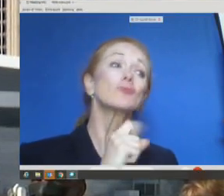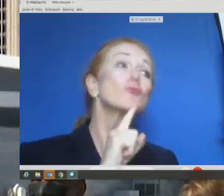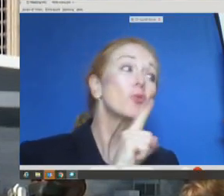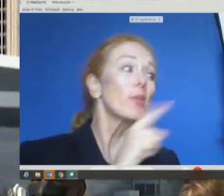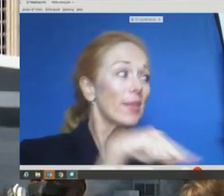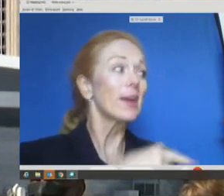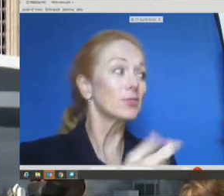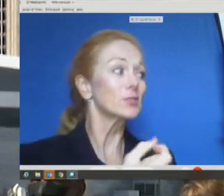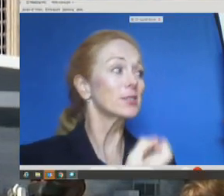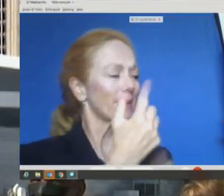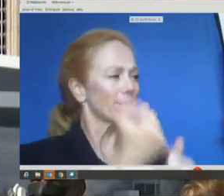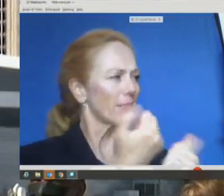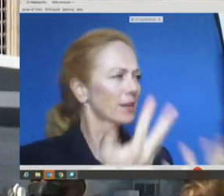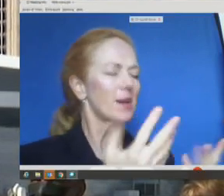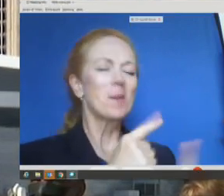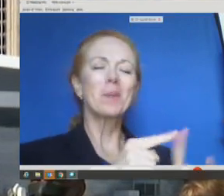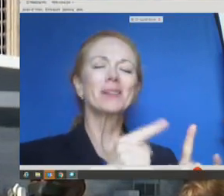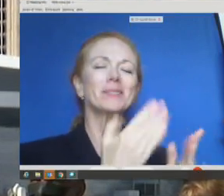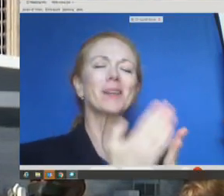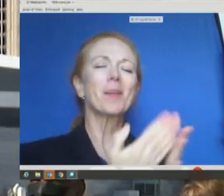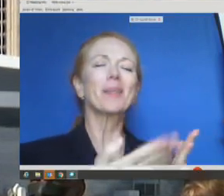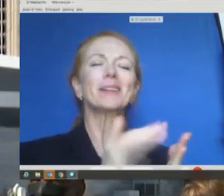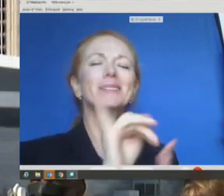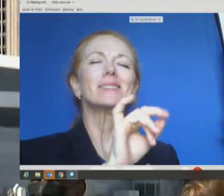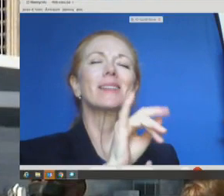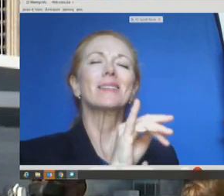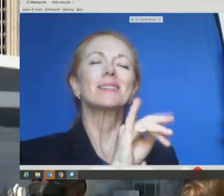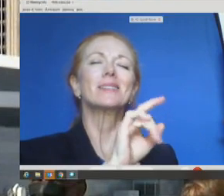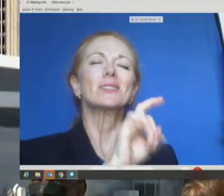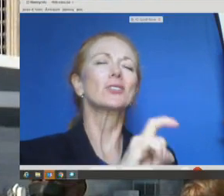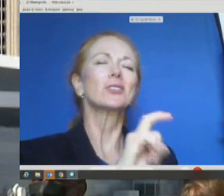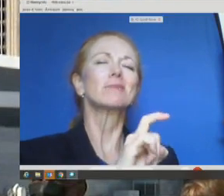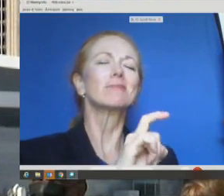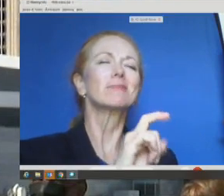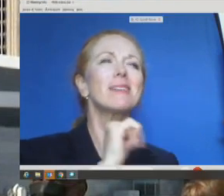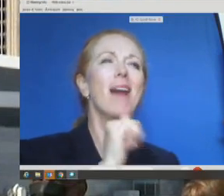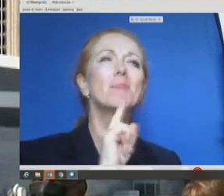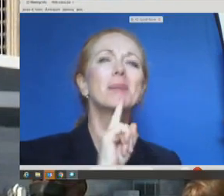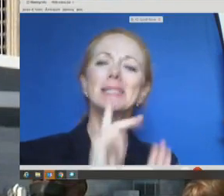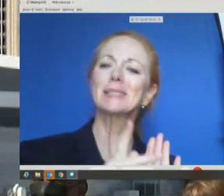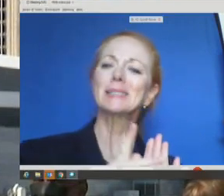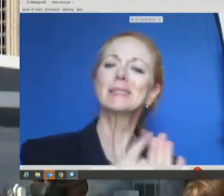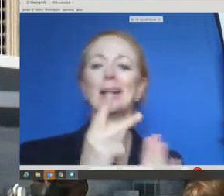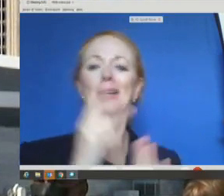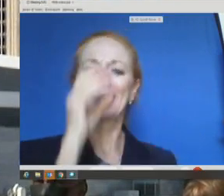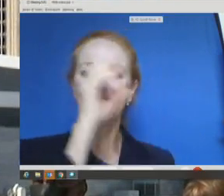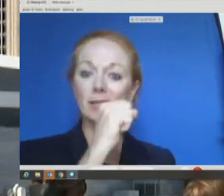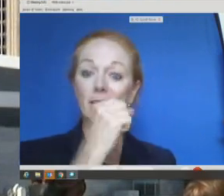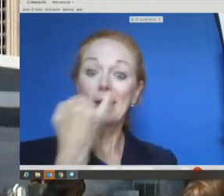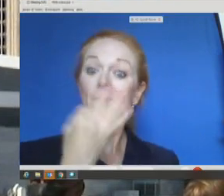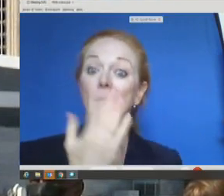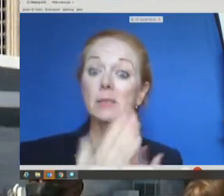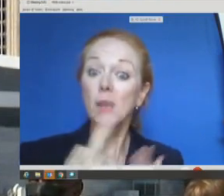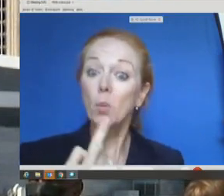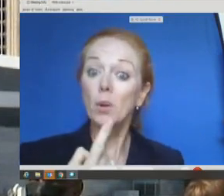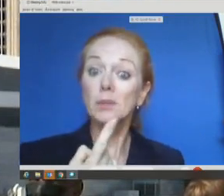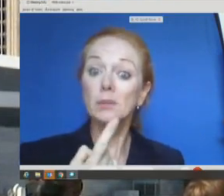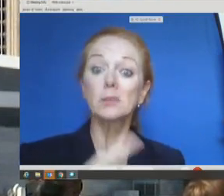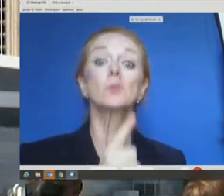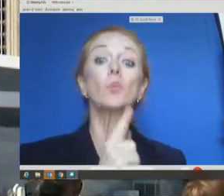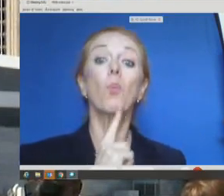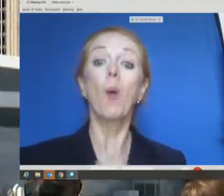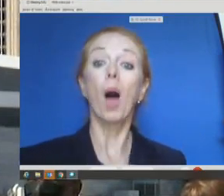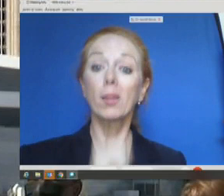You know, I think we have measures in place to ensure that officers are understanding of the